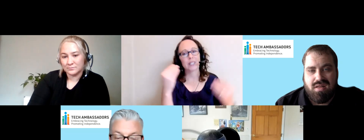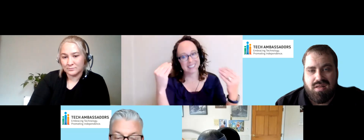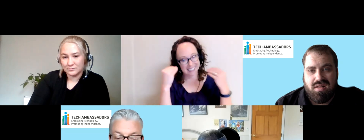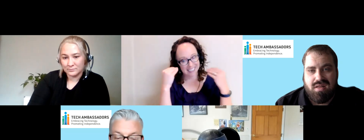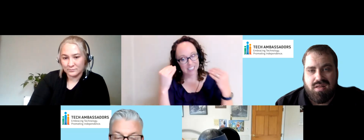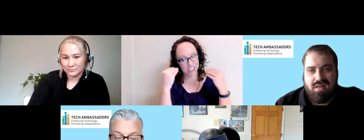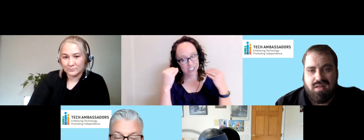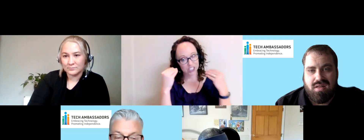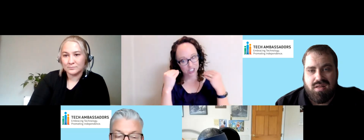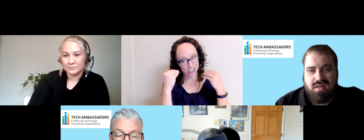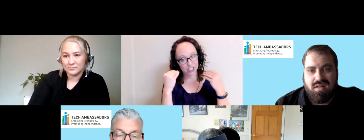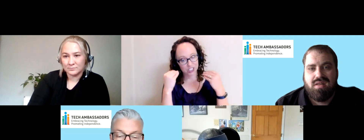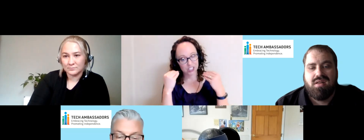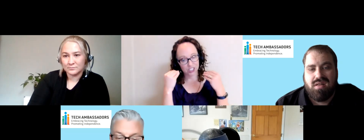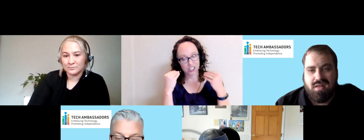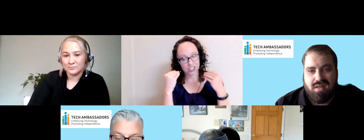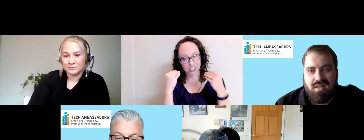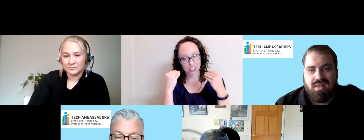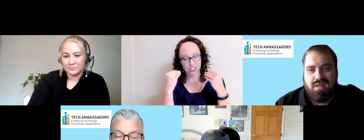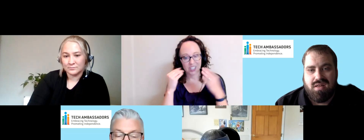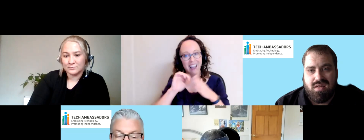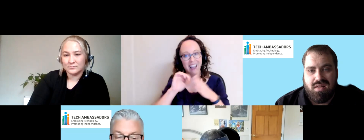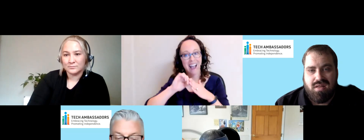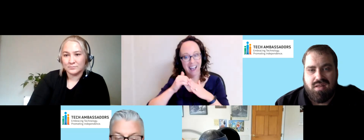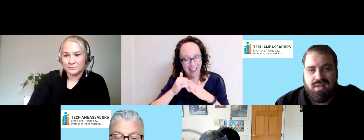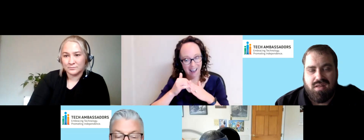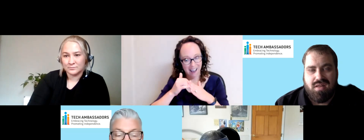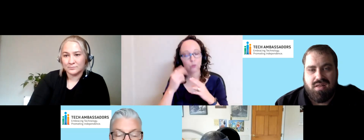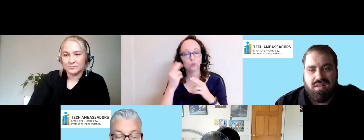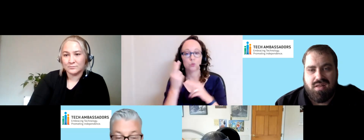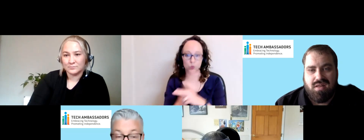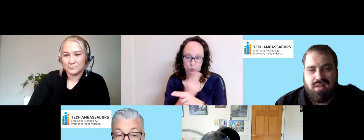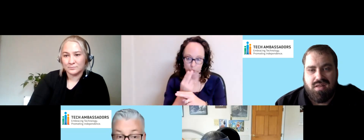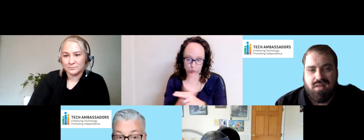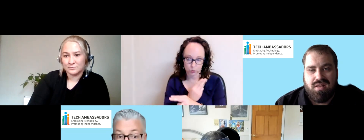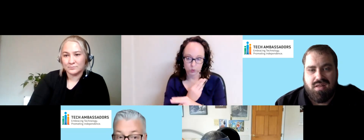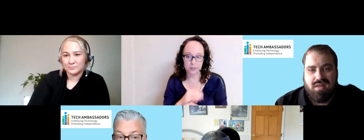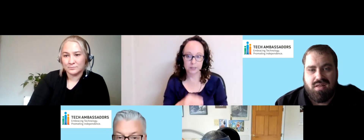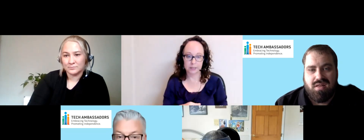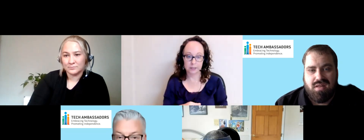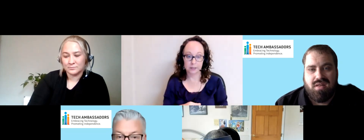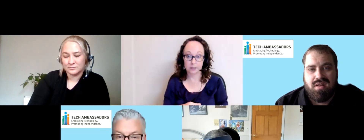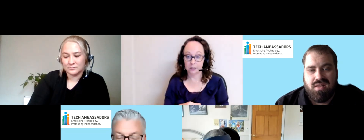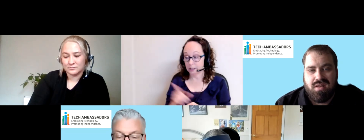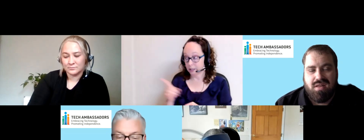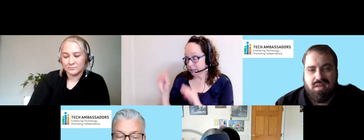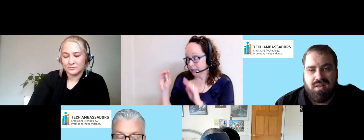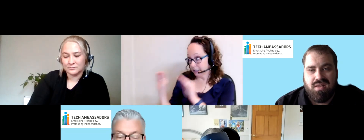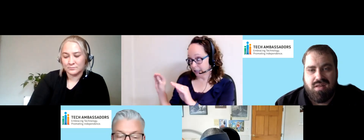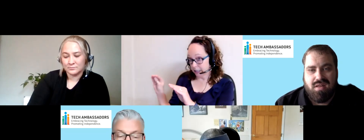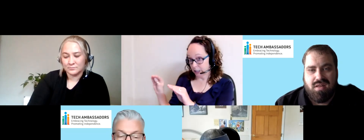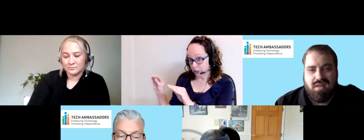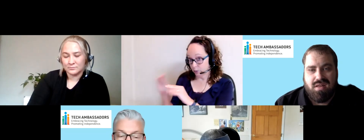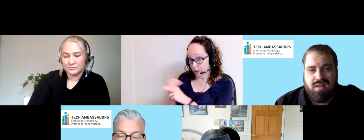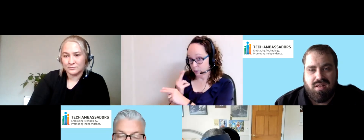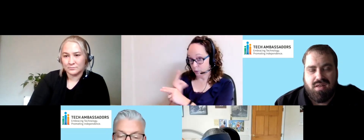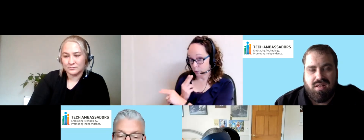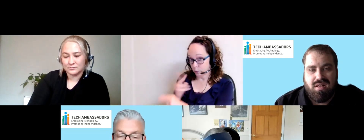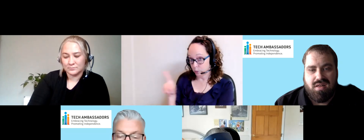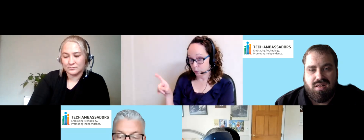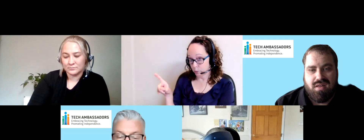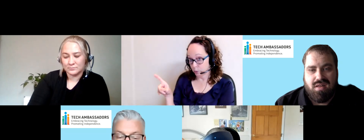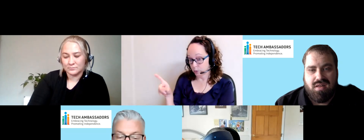teach me about that. to teach you how to use it. Yeah, but